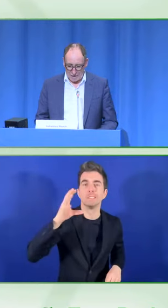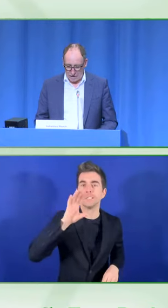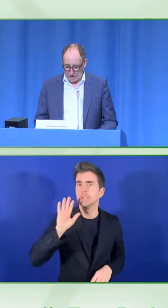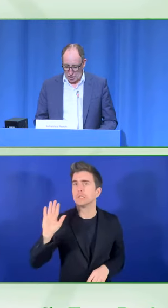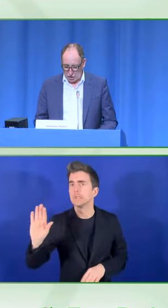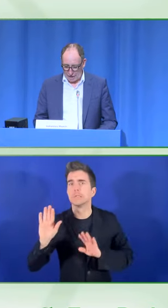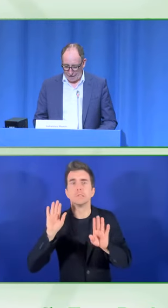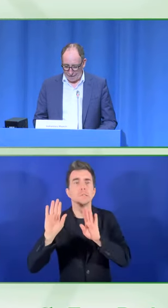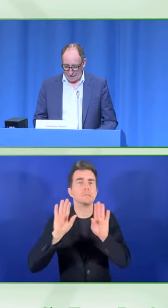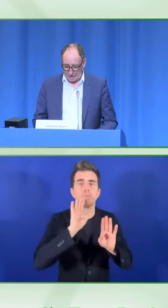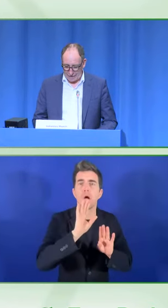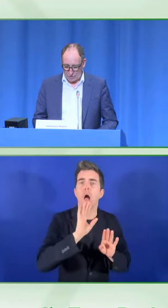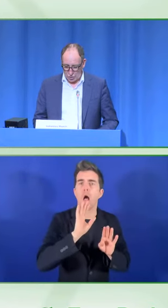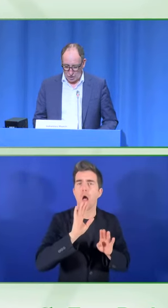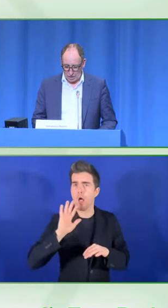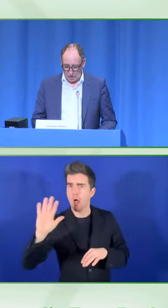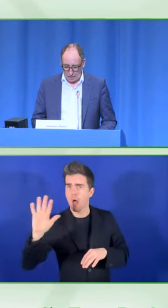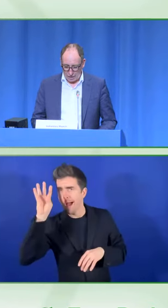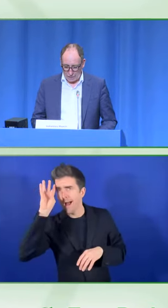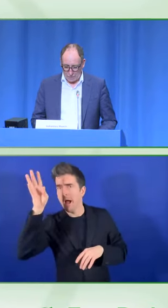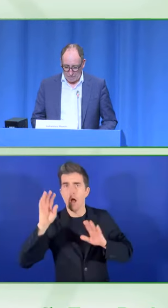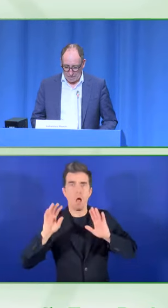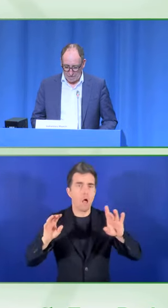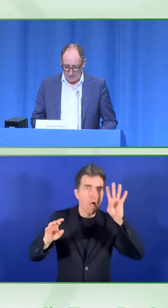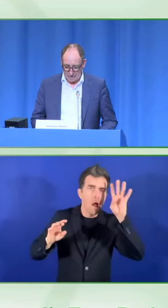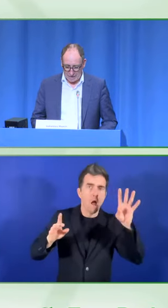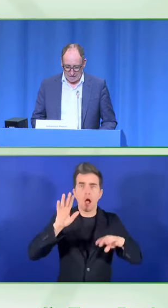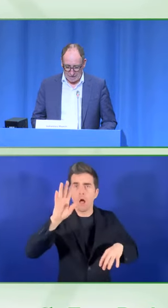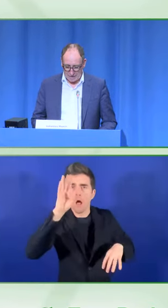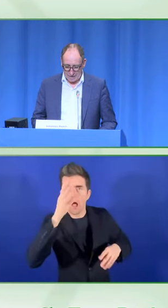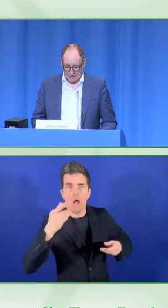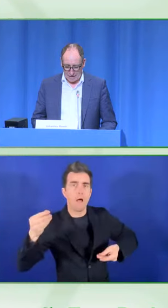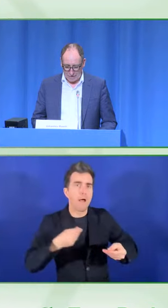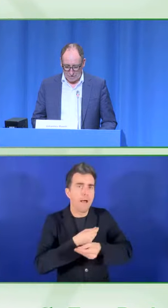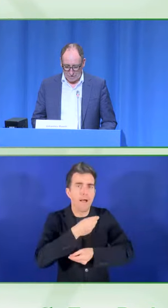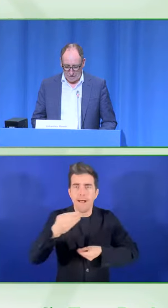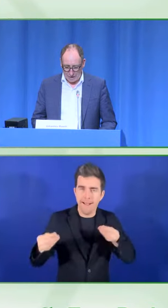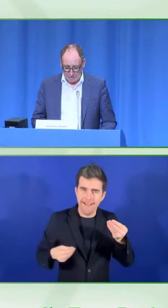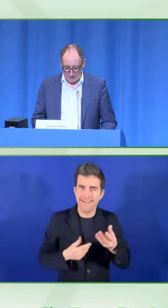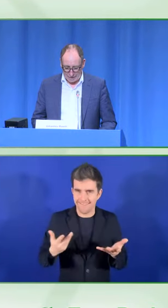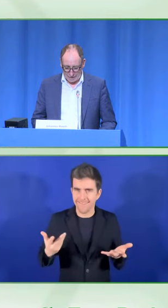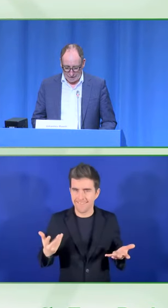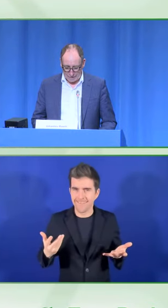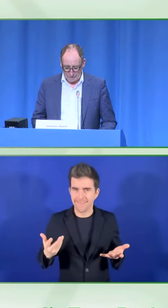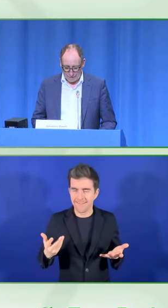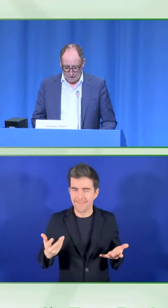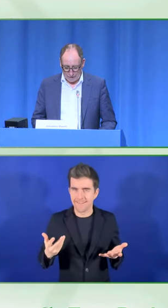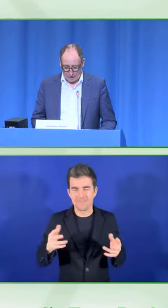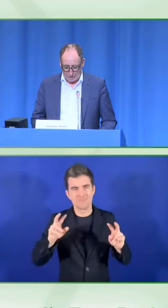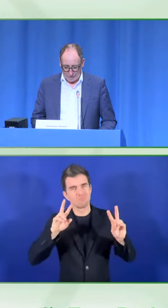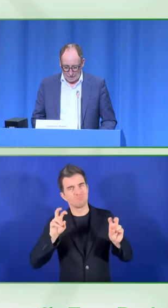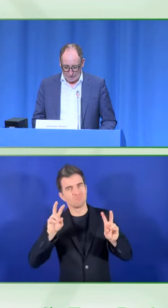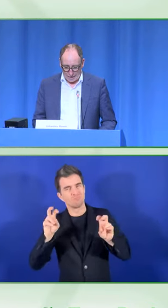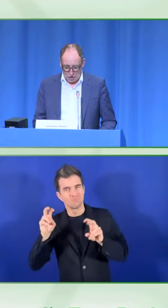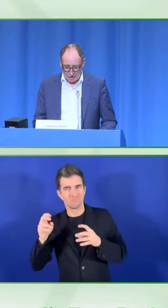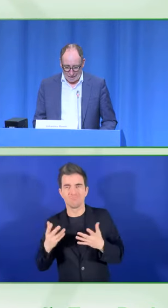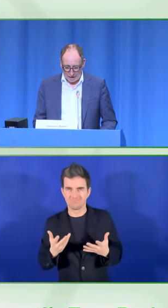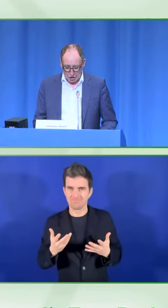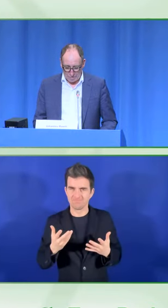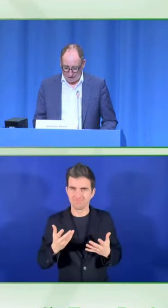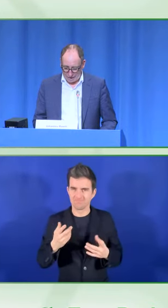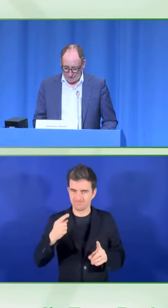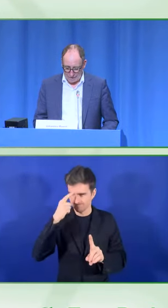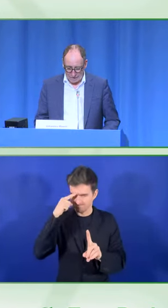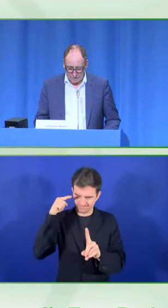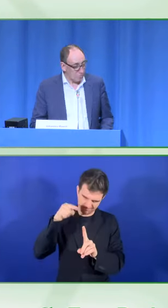inclusive education and the inclusion of people with disabilities into the labor market. The National